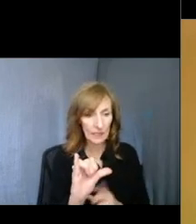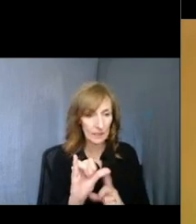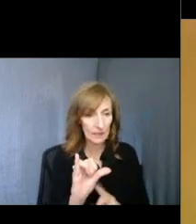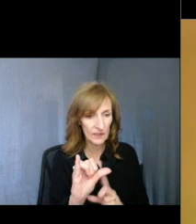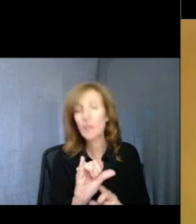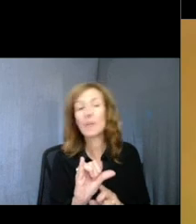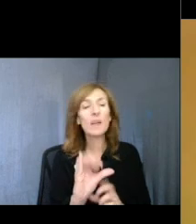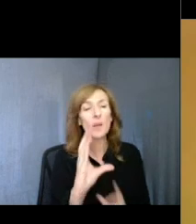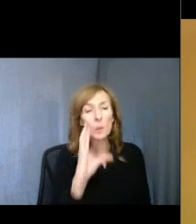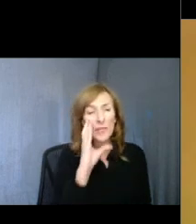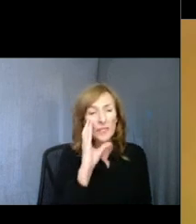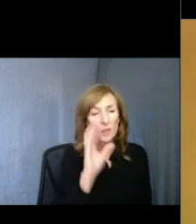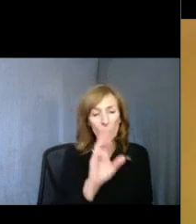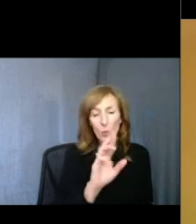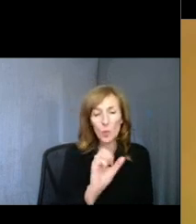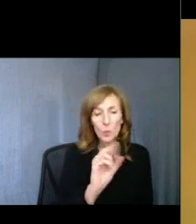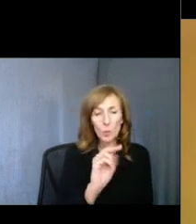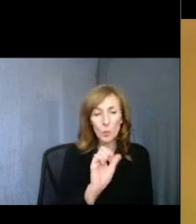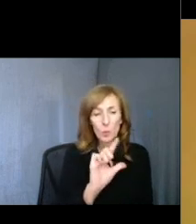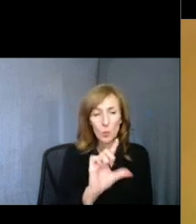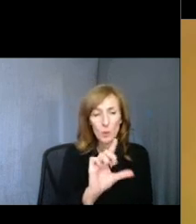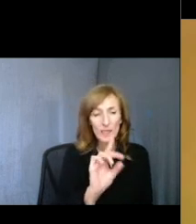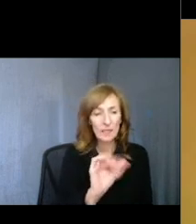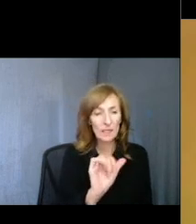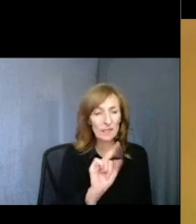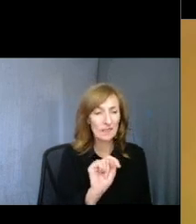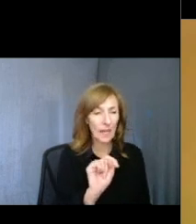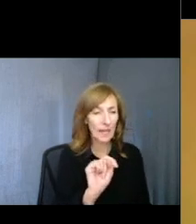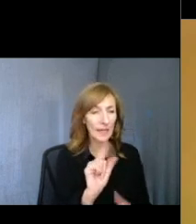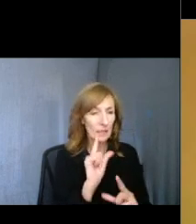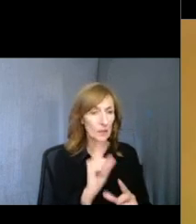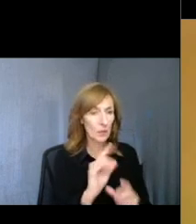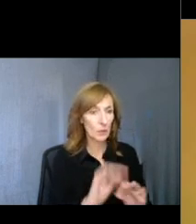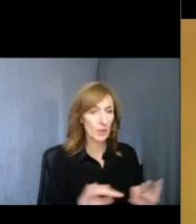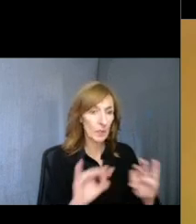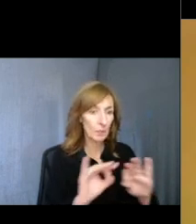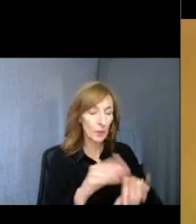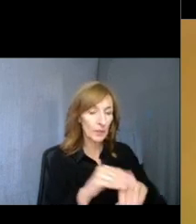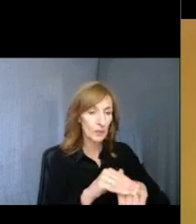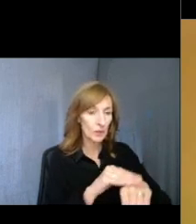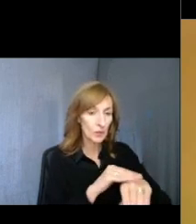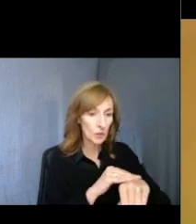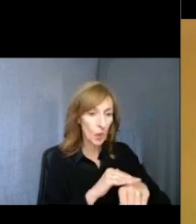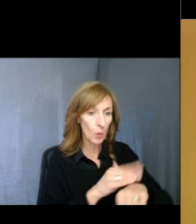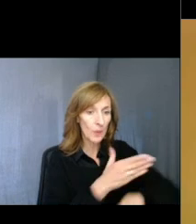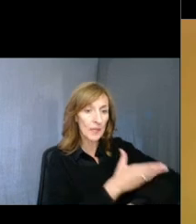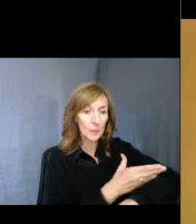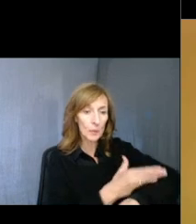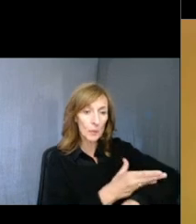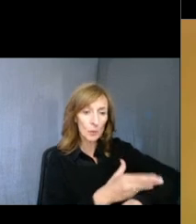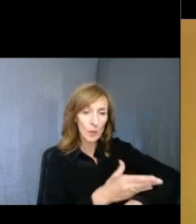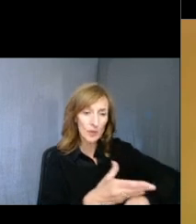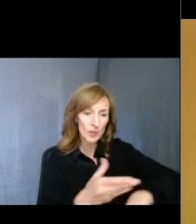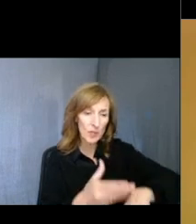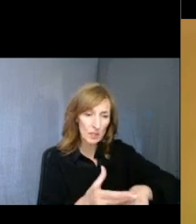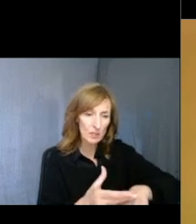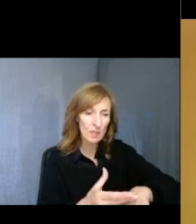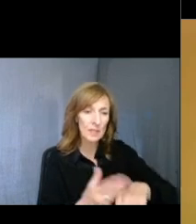time that renal diets are important in slowing progression, but these more recent studies really did head-to-head